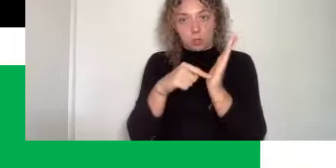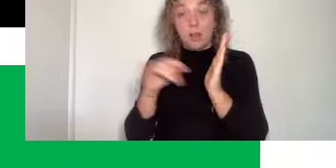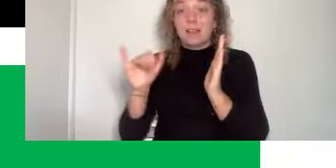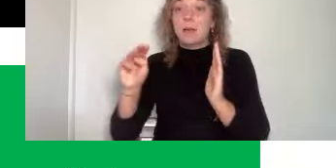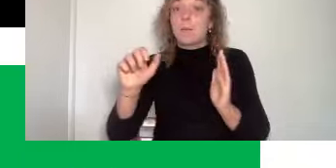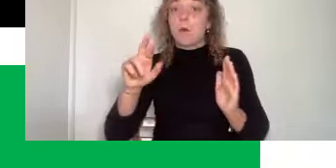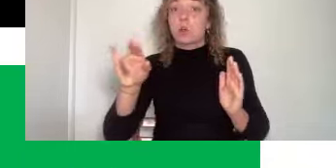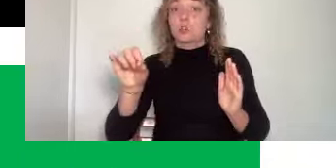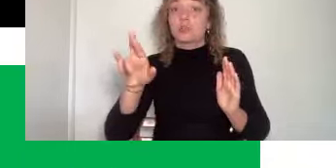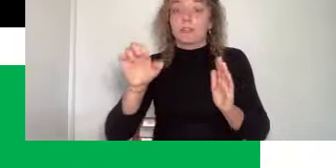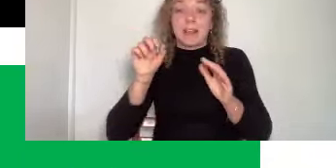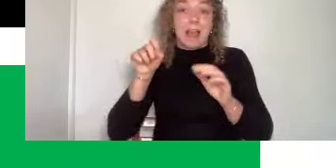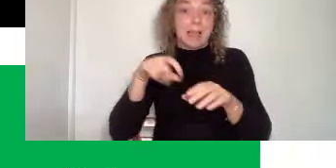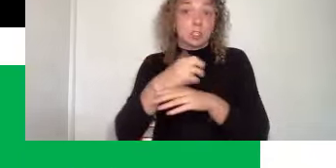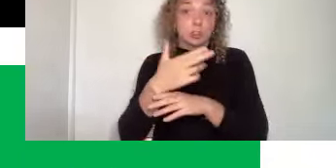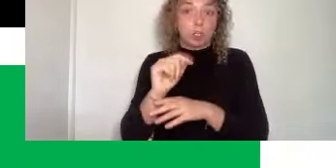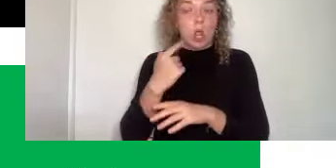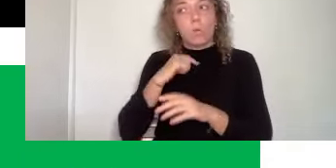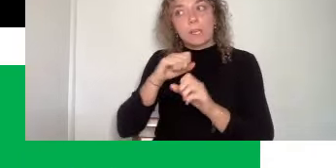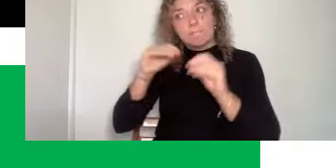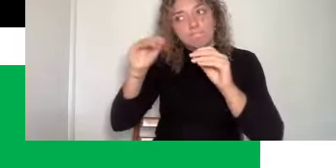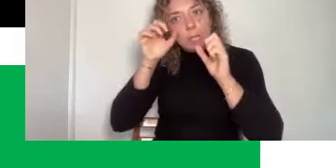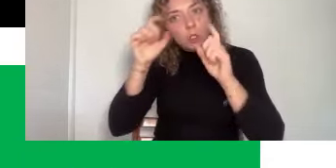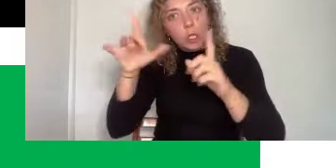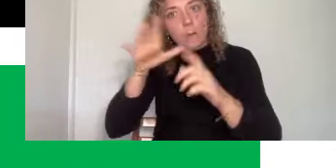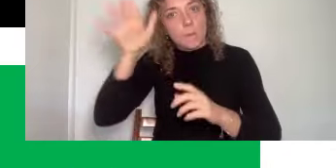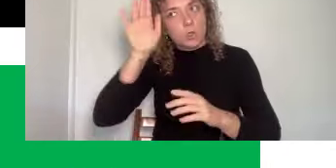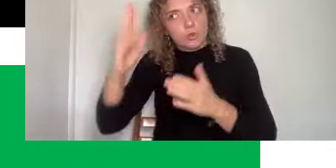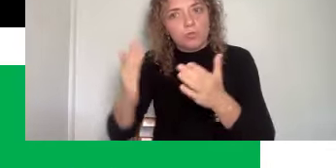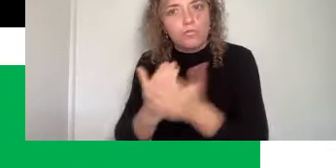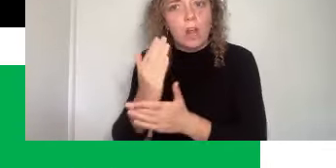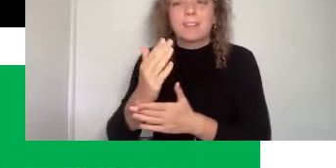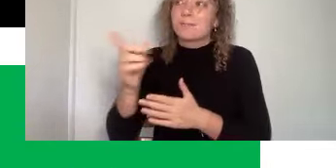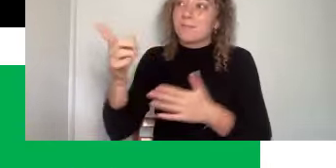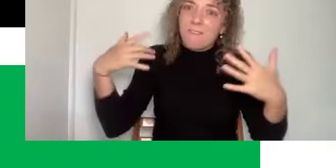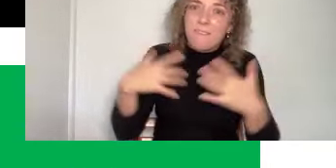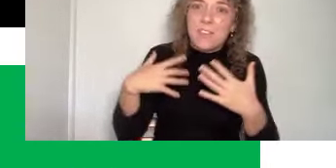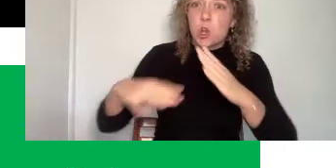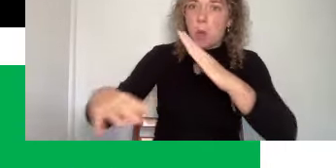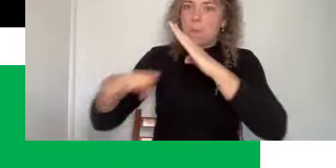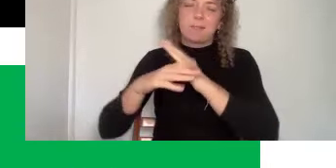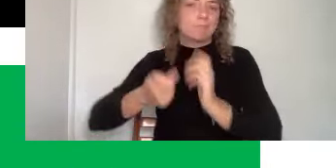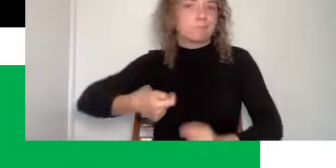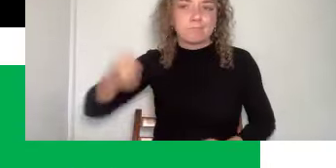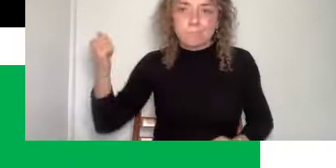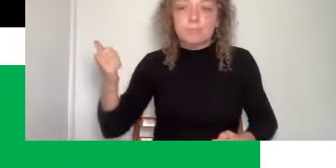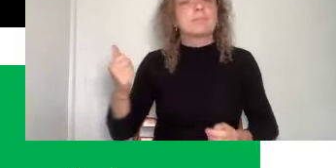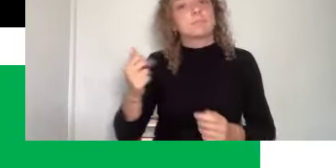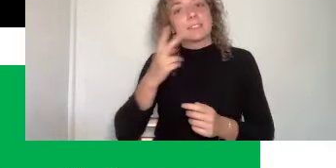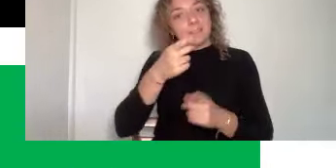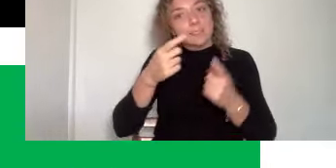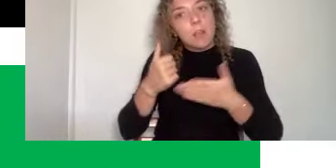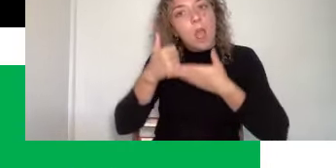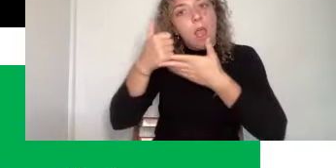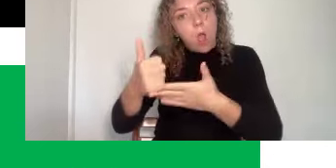chat, that we can really educate parents on what their rights are to remove those fears and barriers, but to see that actually this is helping